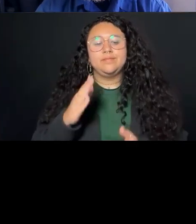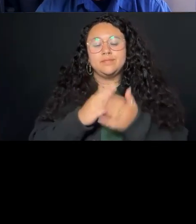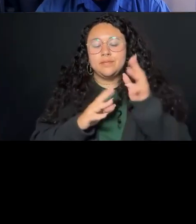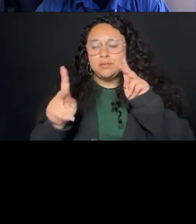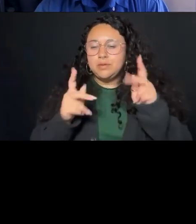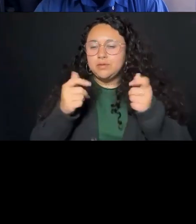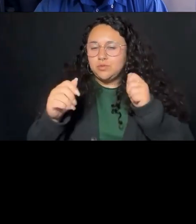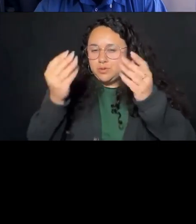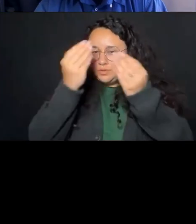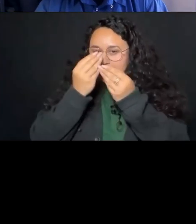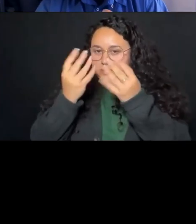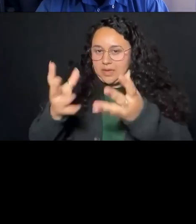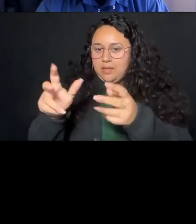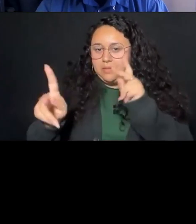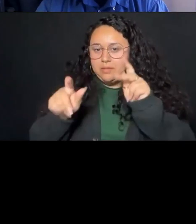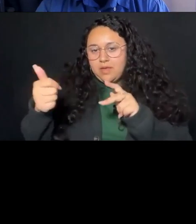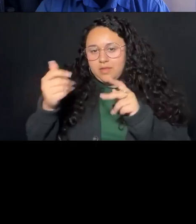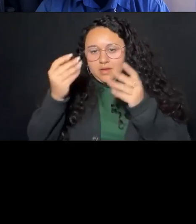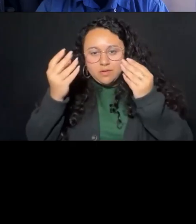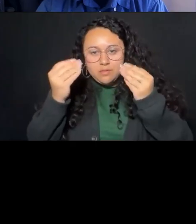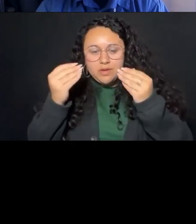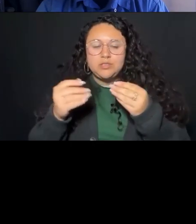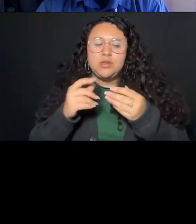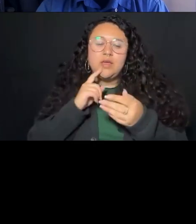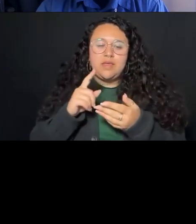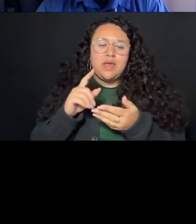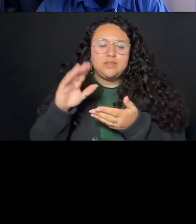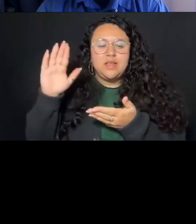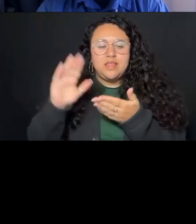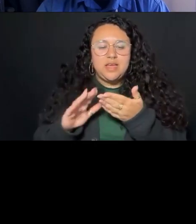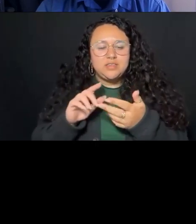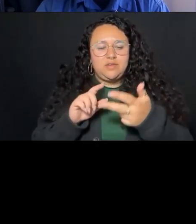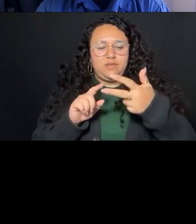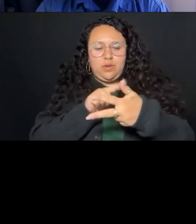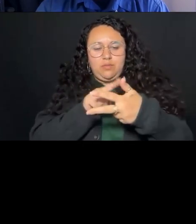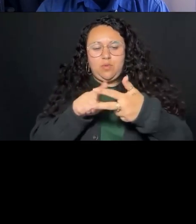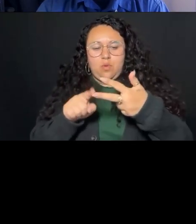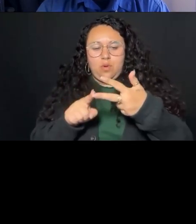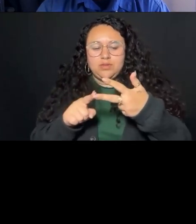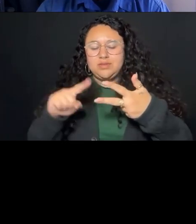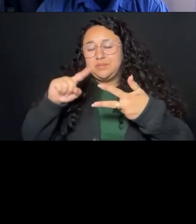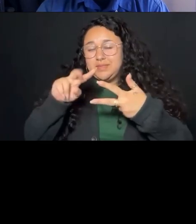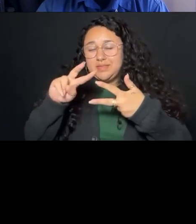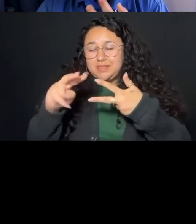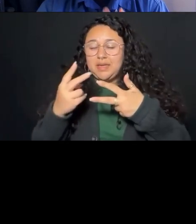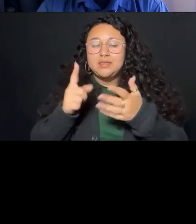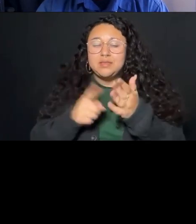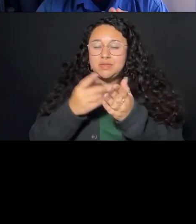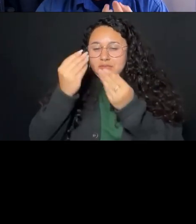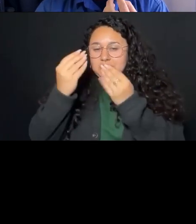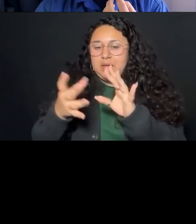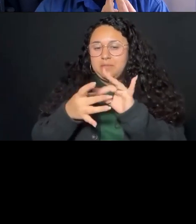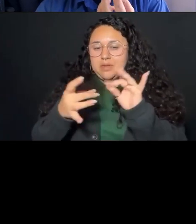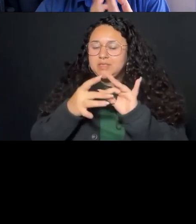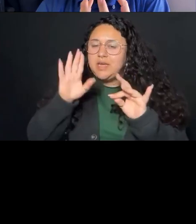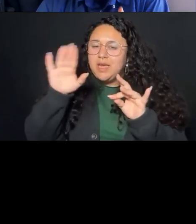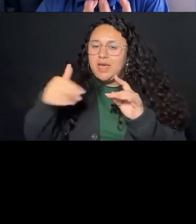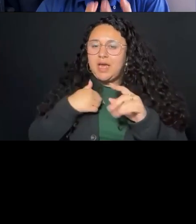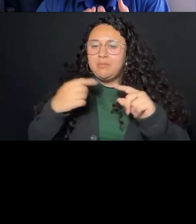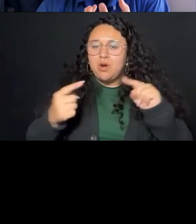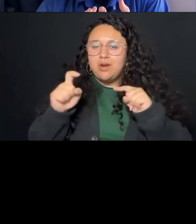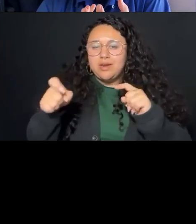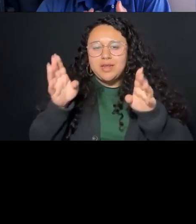coping strategy, but sometimes it is to send a message that says, "Hey, I'm hurting. I need attention. I need